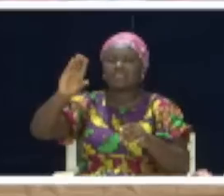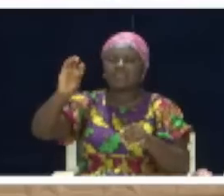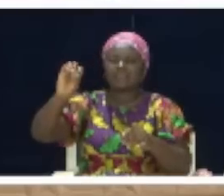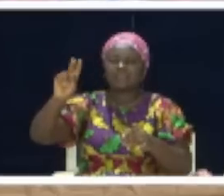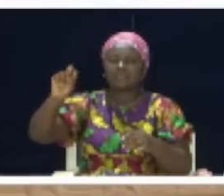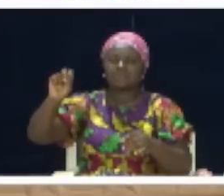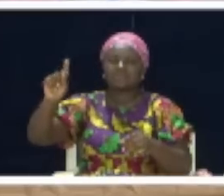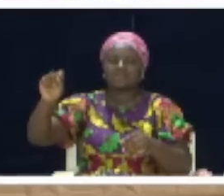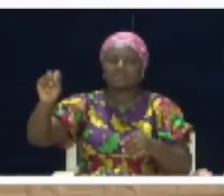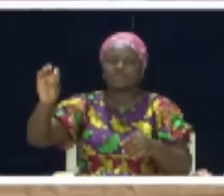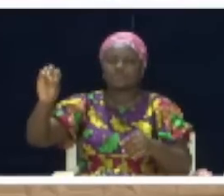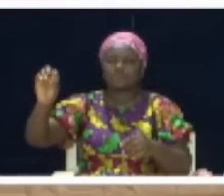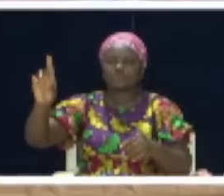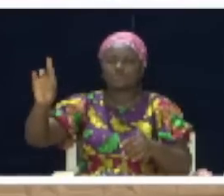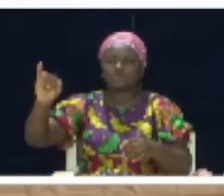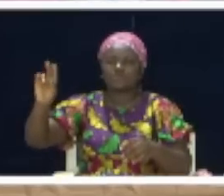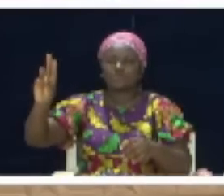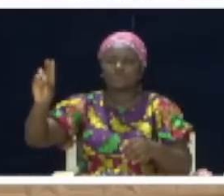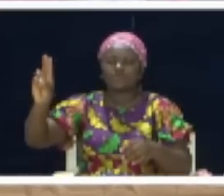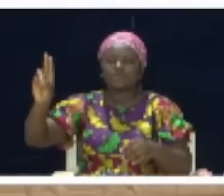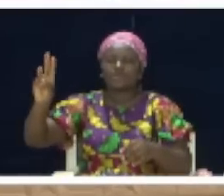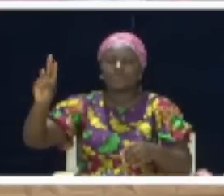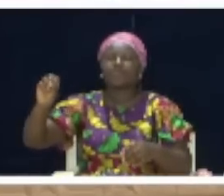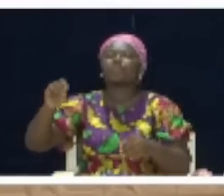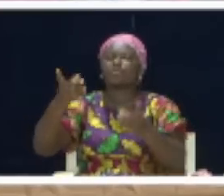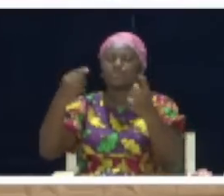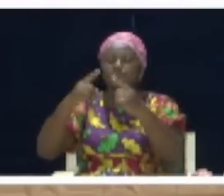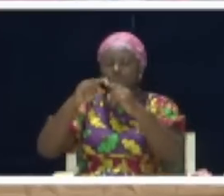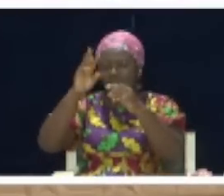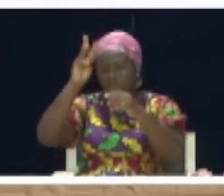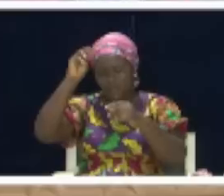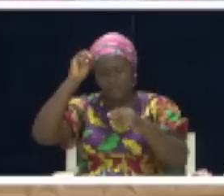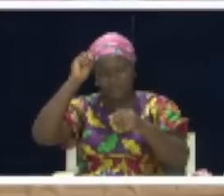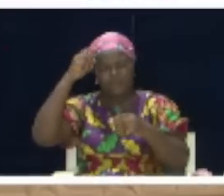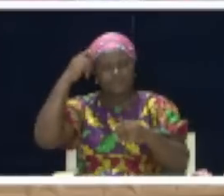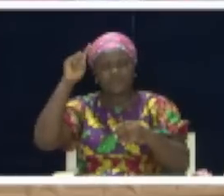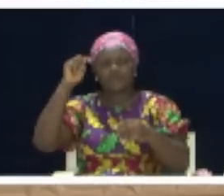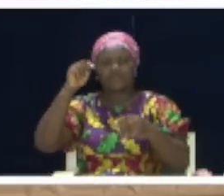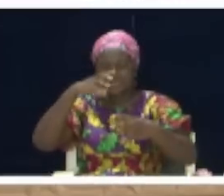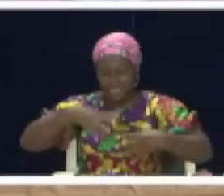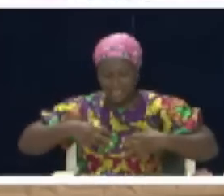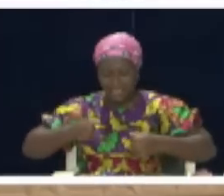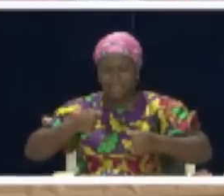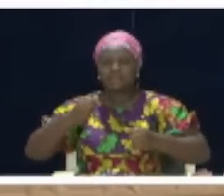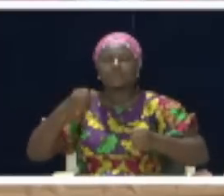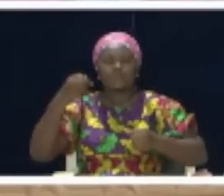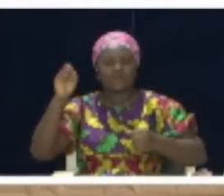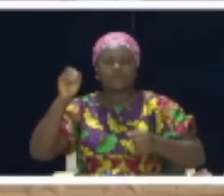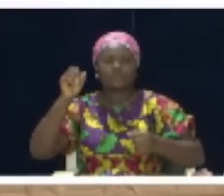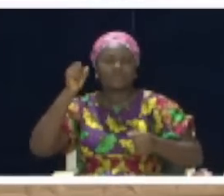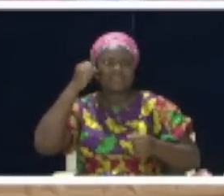centurion for healing of his servant who wasn't even present.